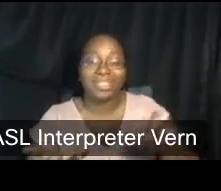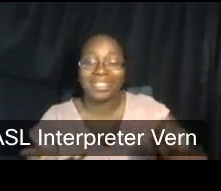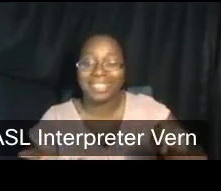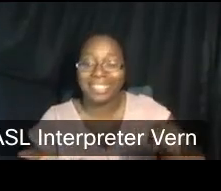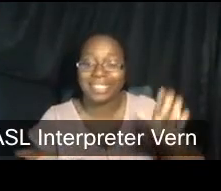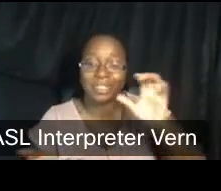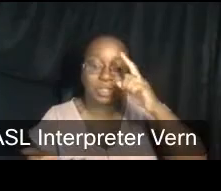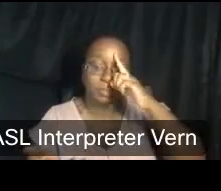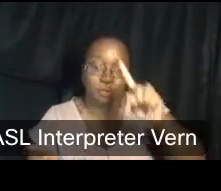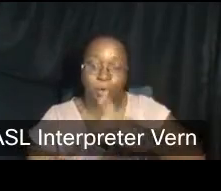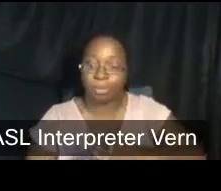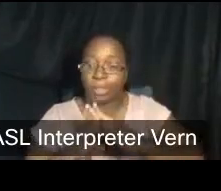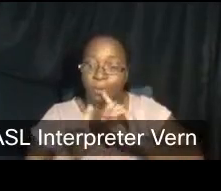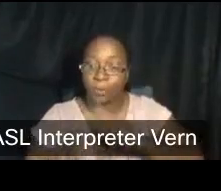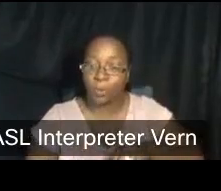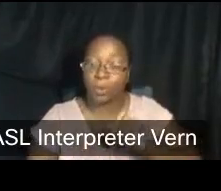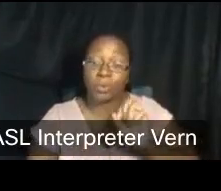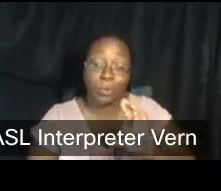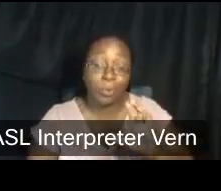prescribed medications.